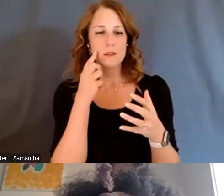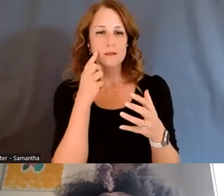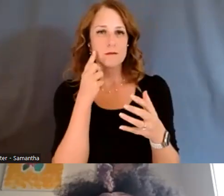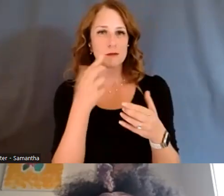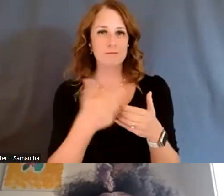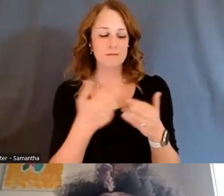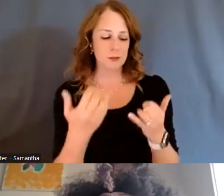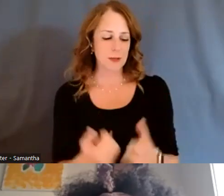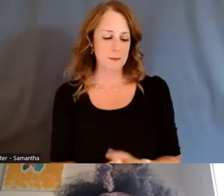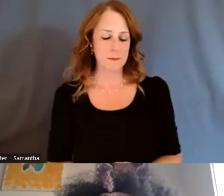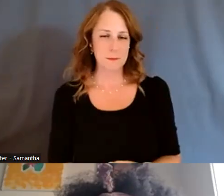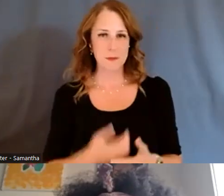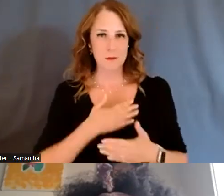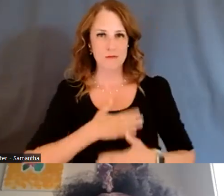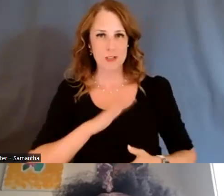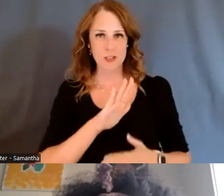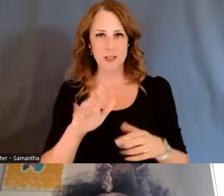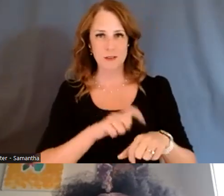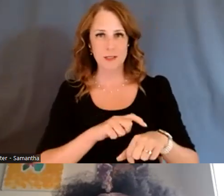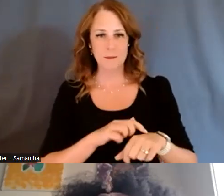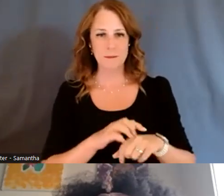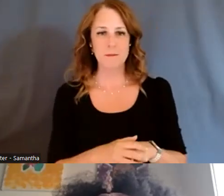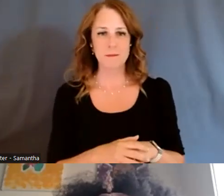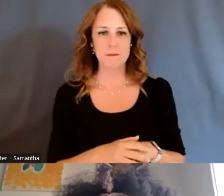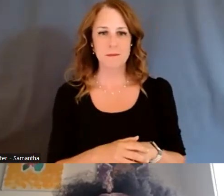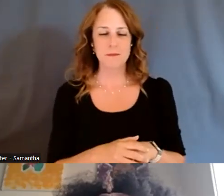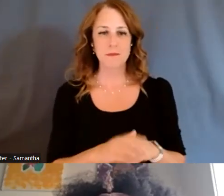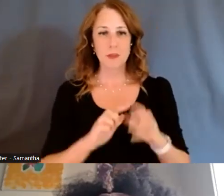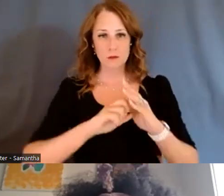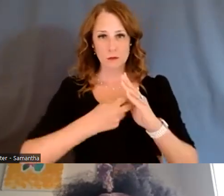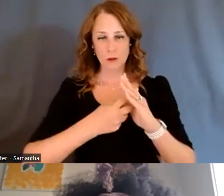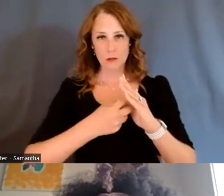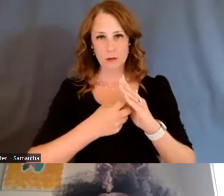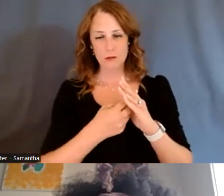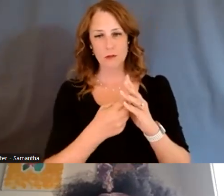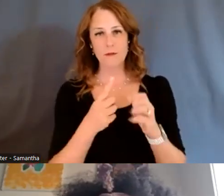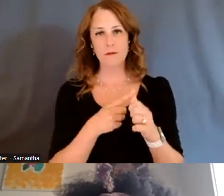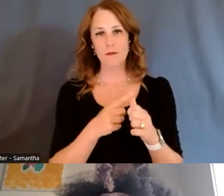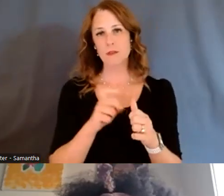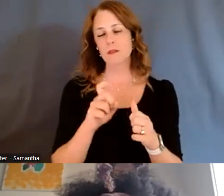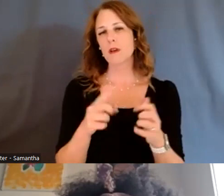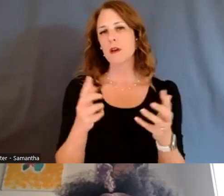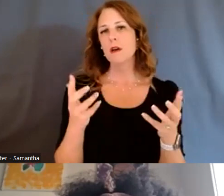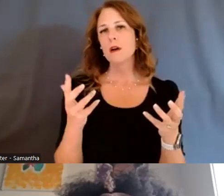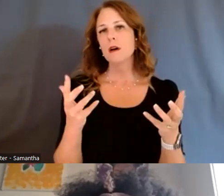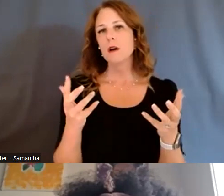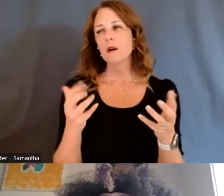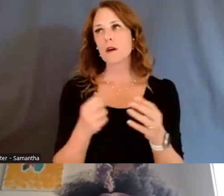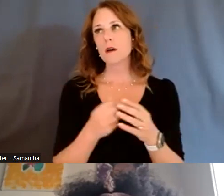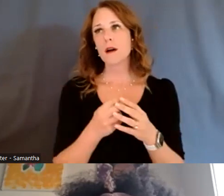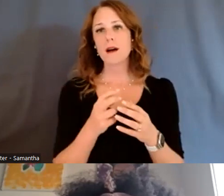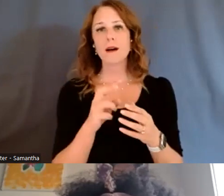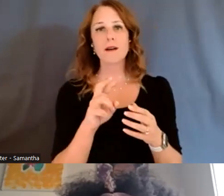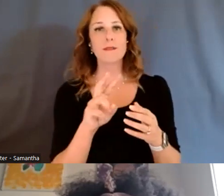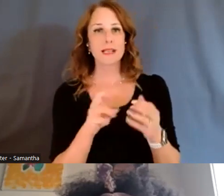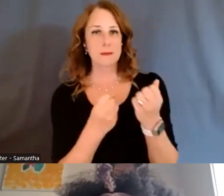today. We appreciate your time. So to start off, the first question is, what is it important for a victim